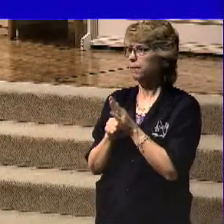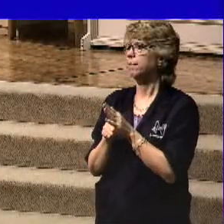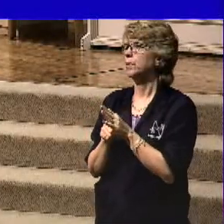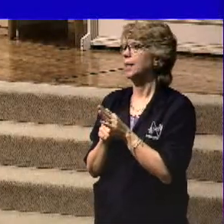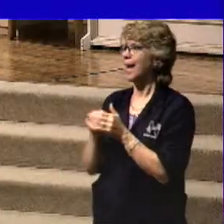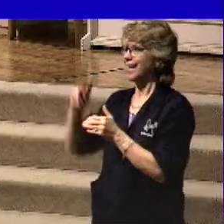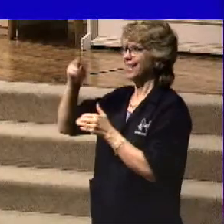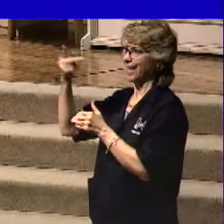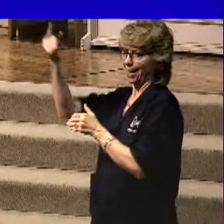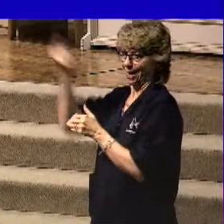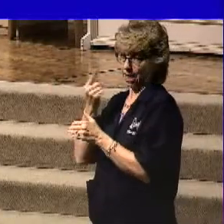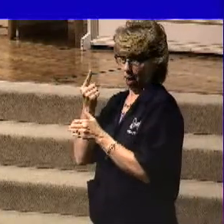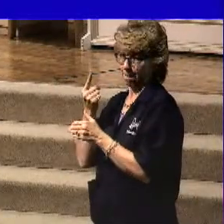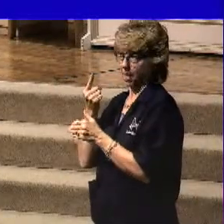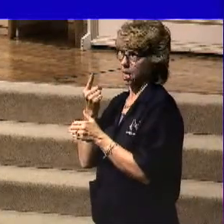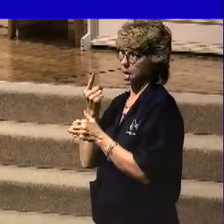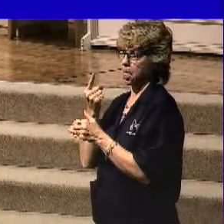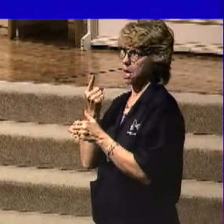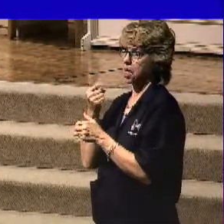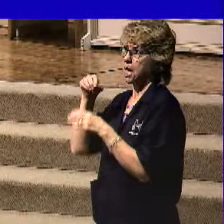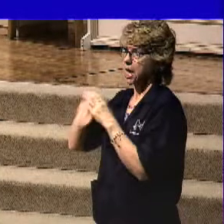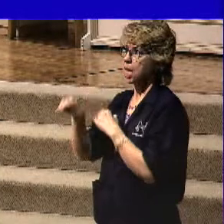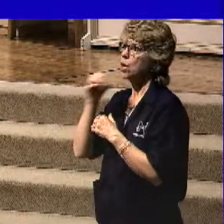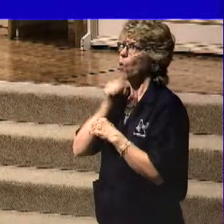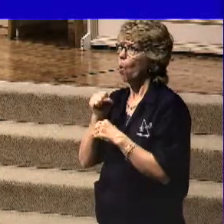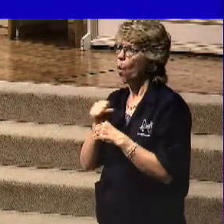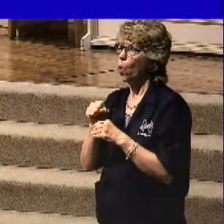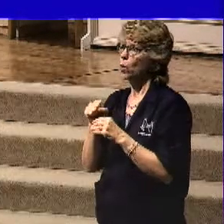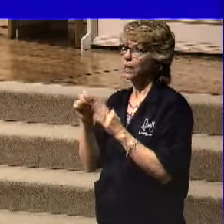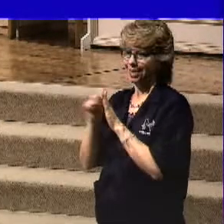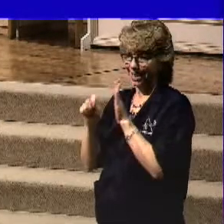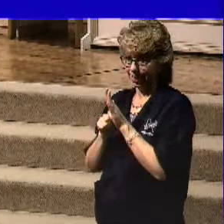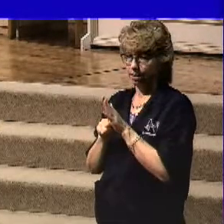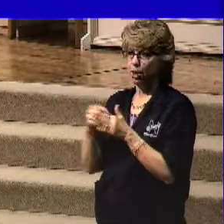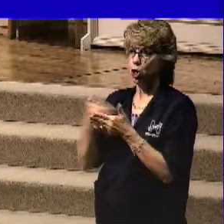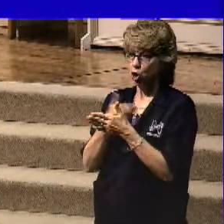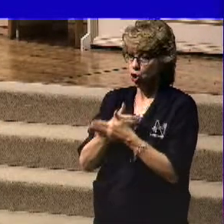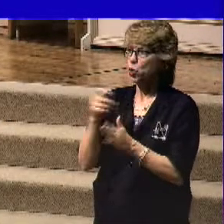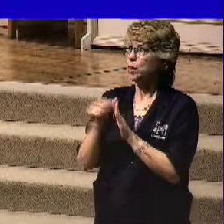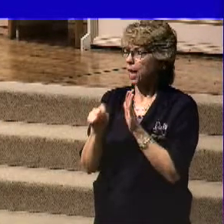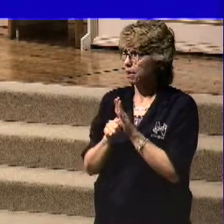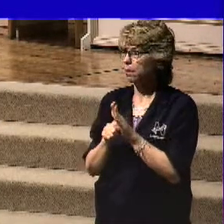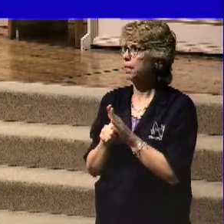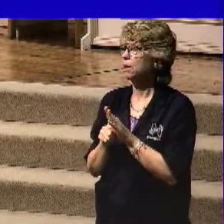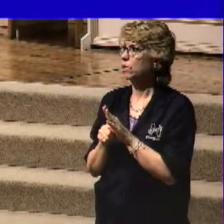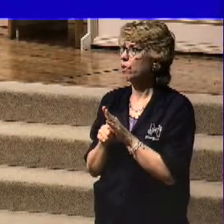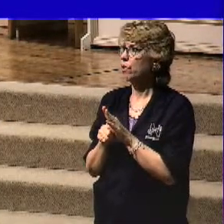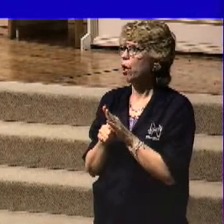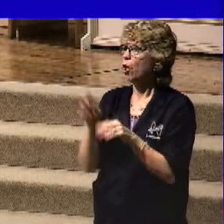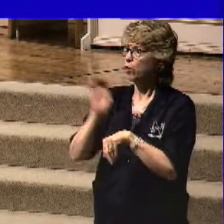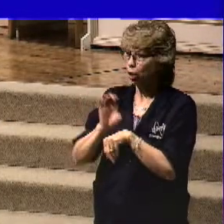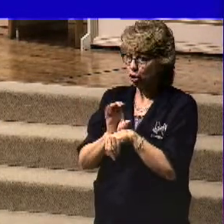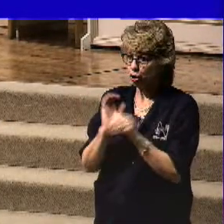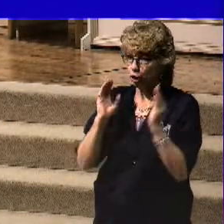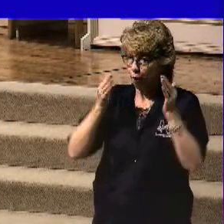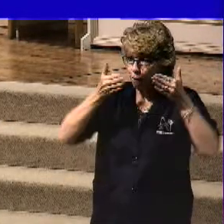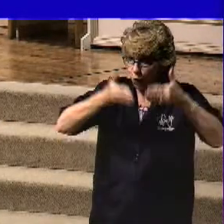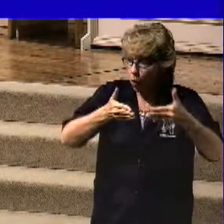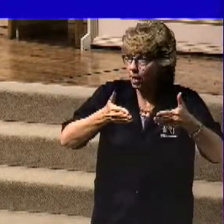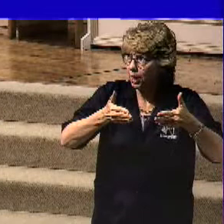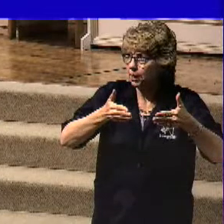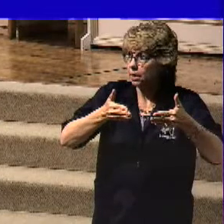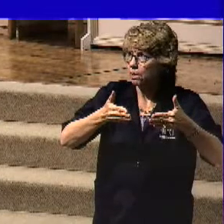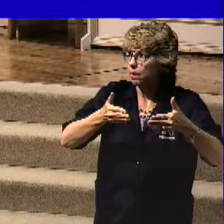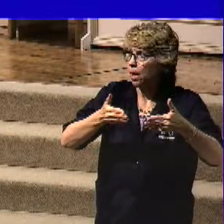And the second coming is referred to in the Old Testament and the New Testament. The church is the focus of the rapture. Israel is